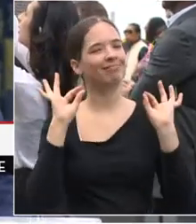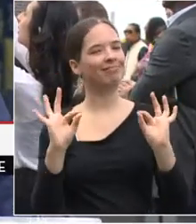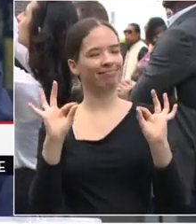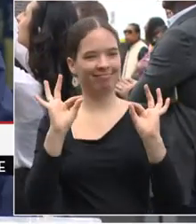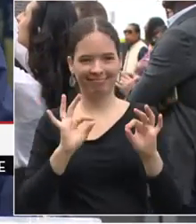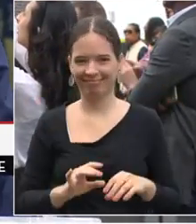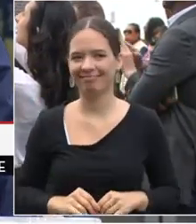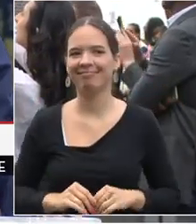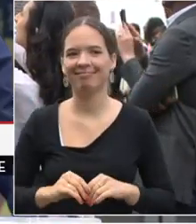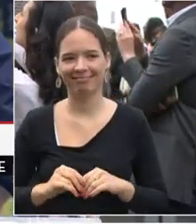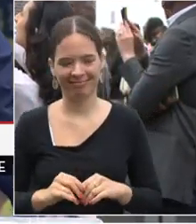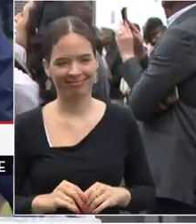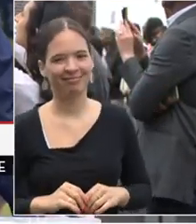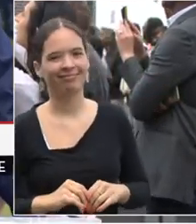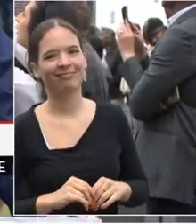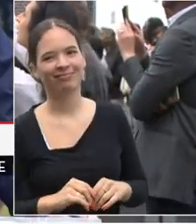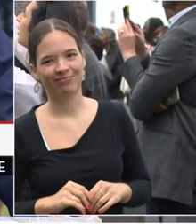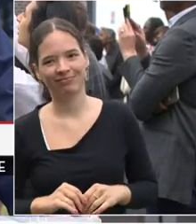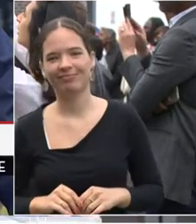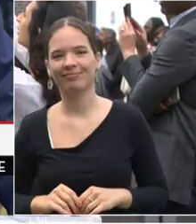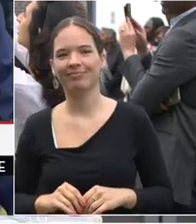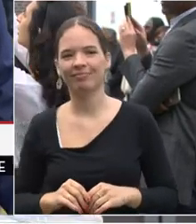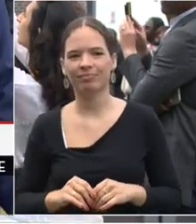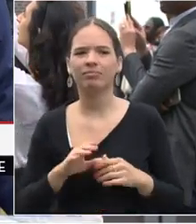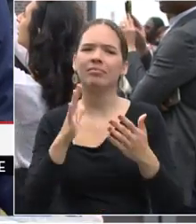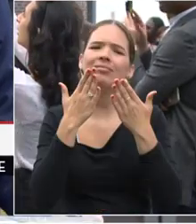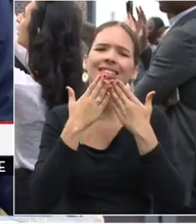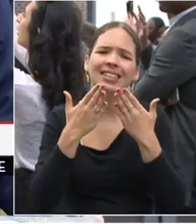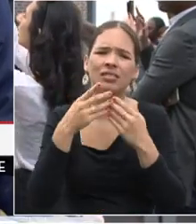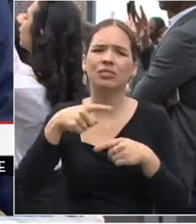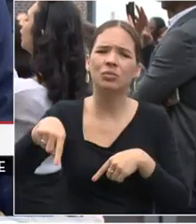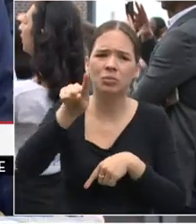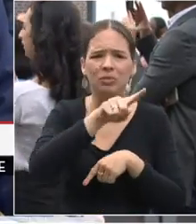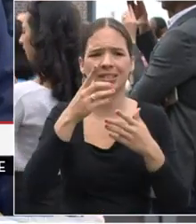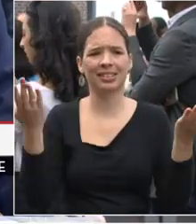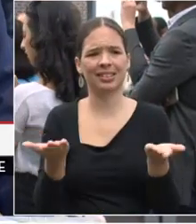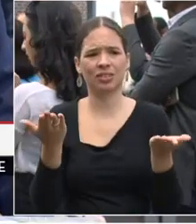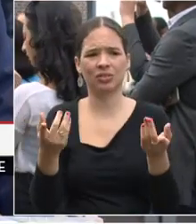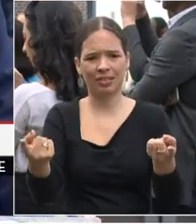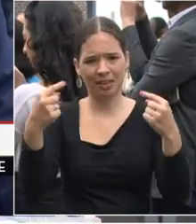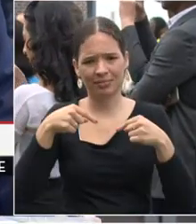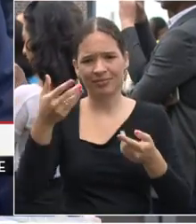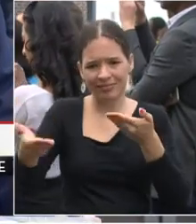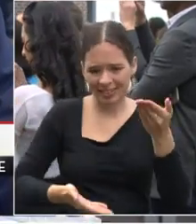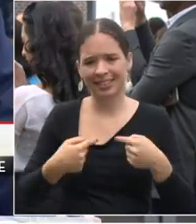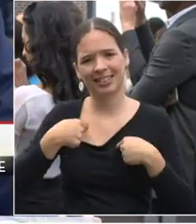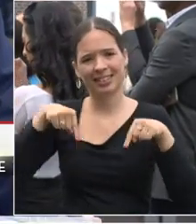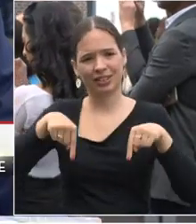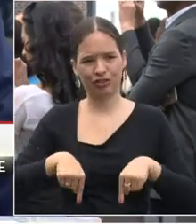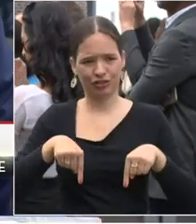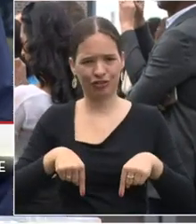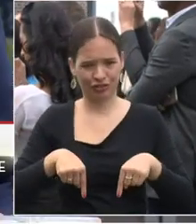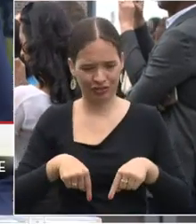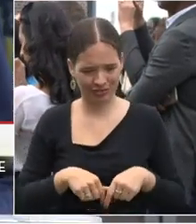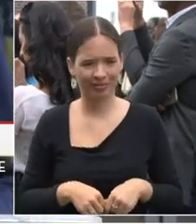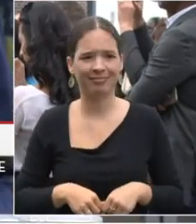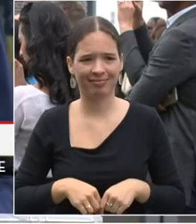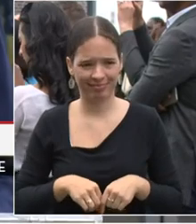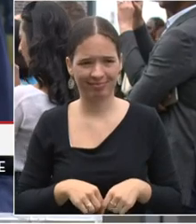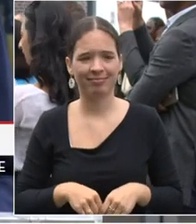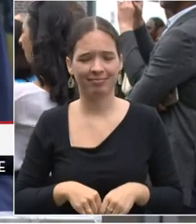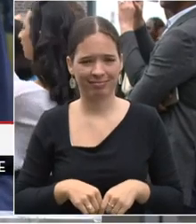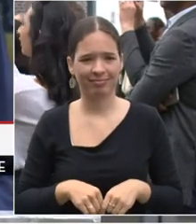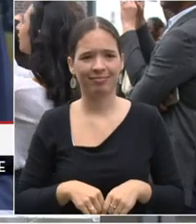together. I want to thank everybody for inviting me to be here and to participate today for the grand